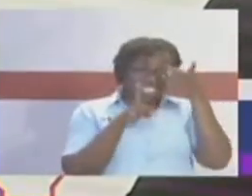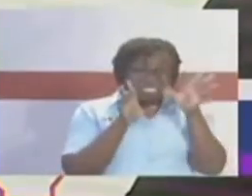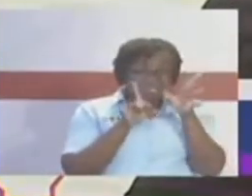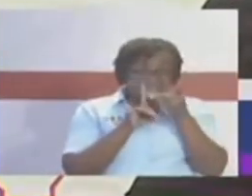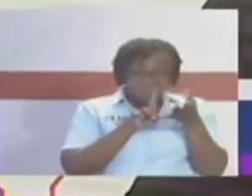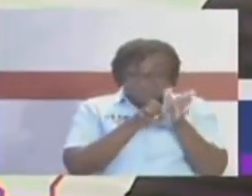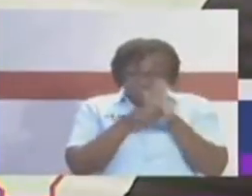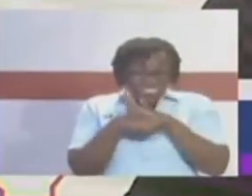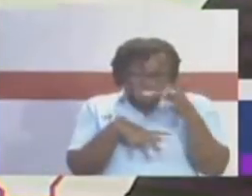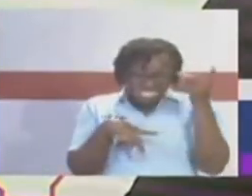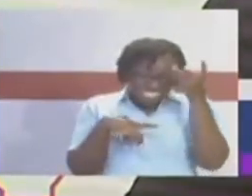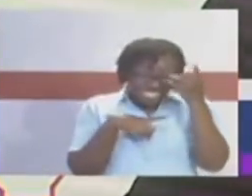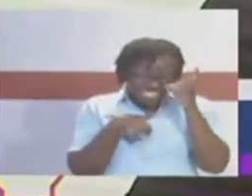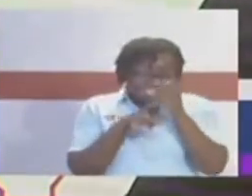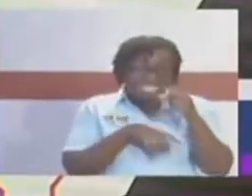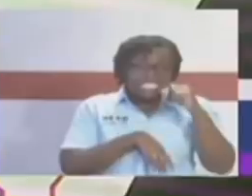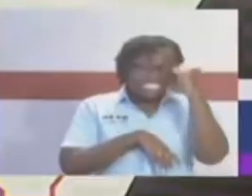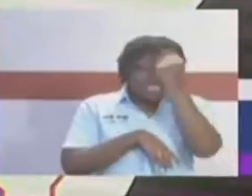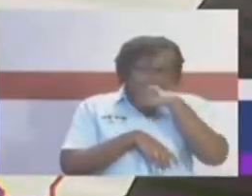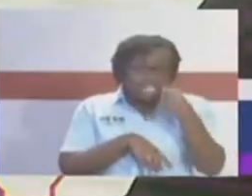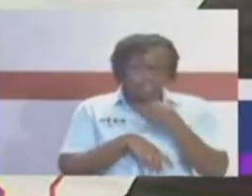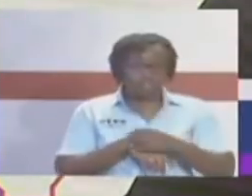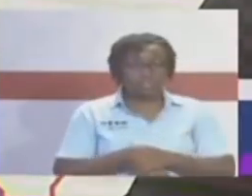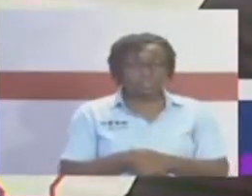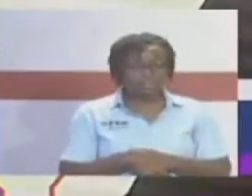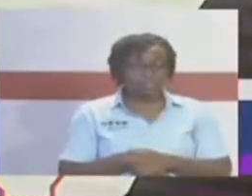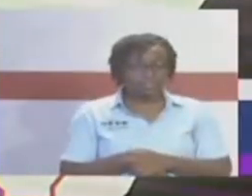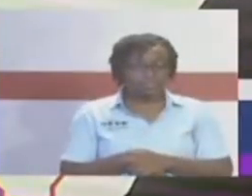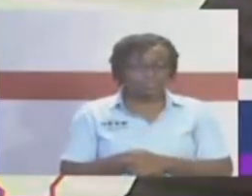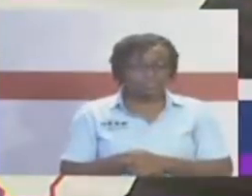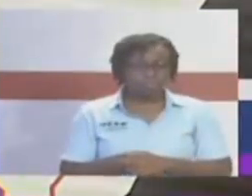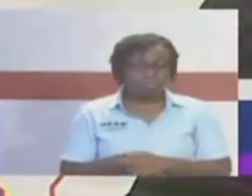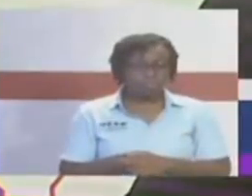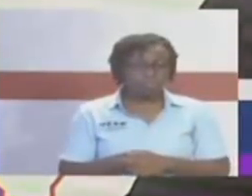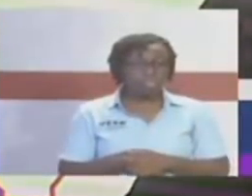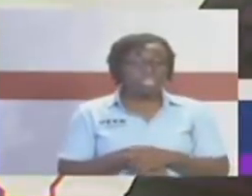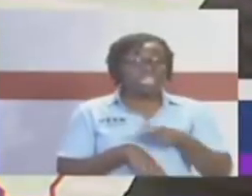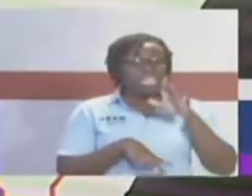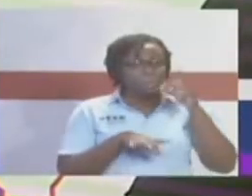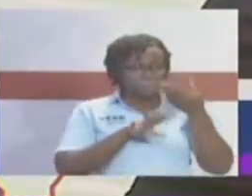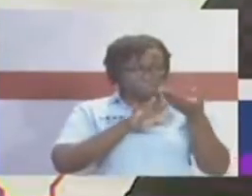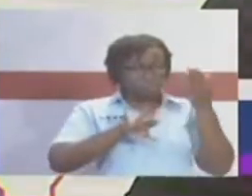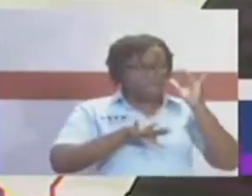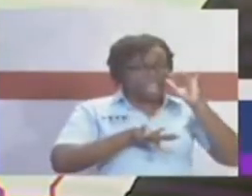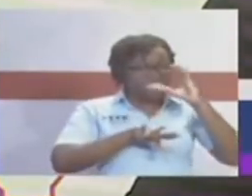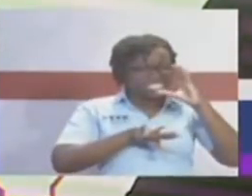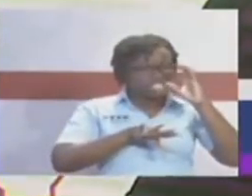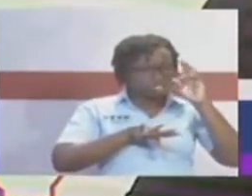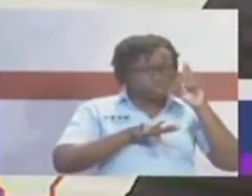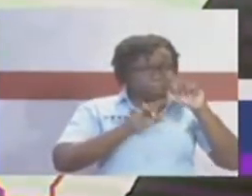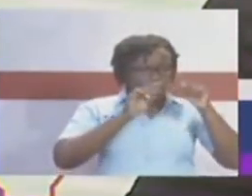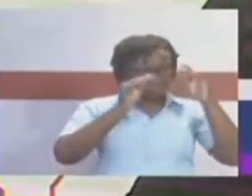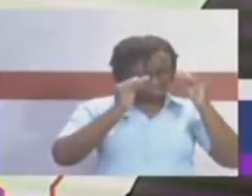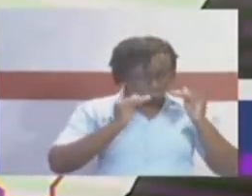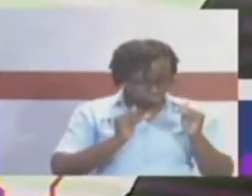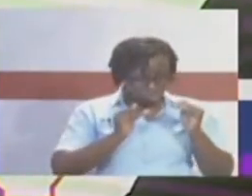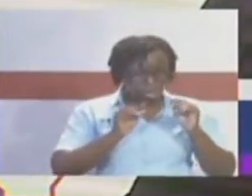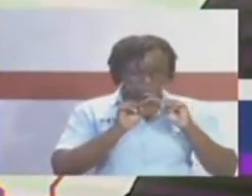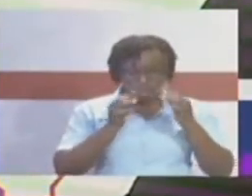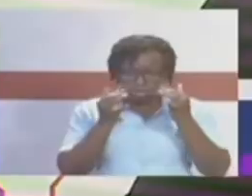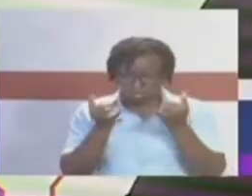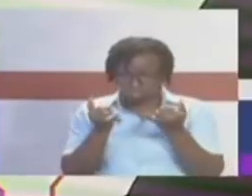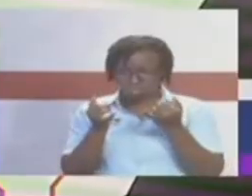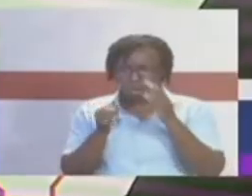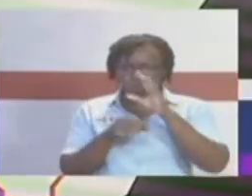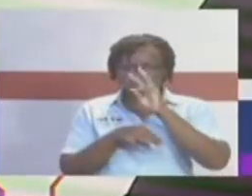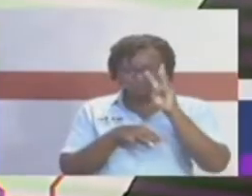through. He was stepped down from the HDU and ICU and was now on the ward as we tried to gradually wean him off